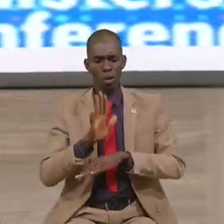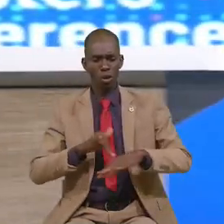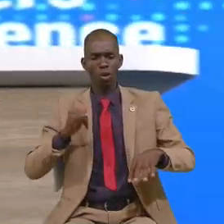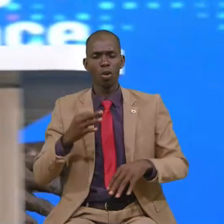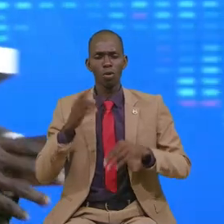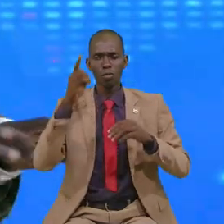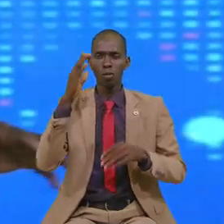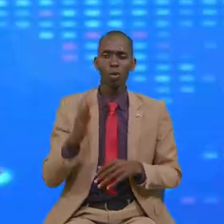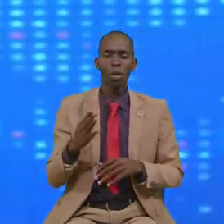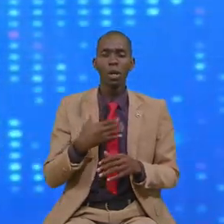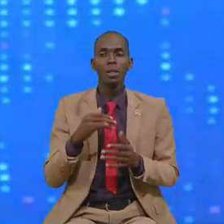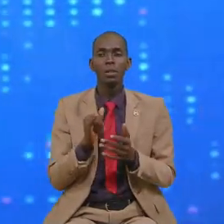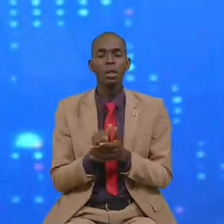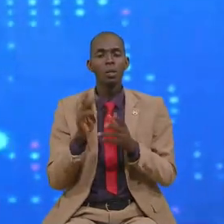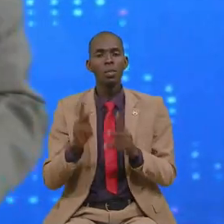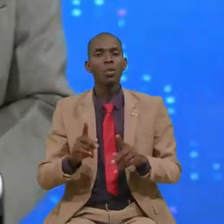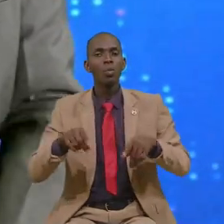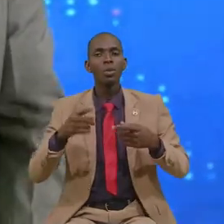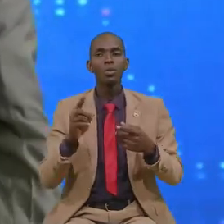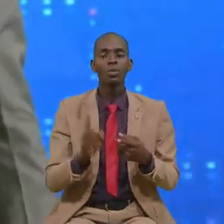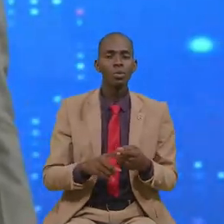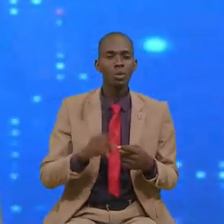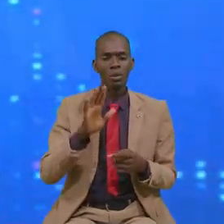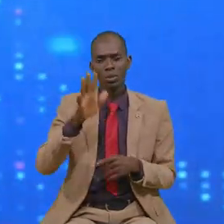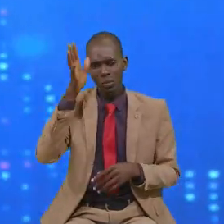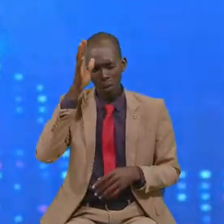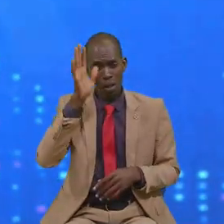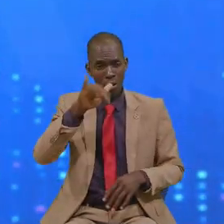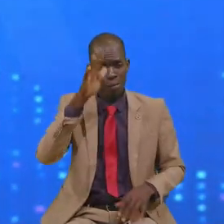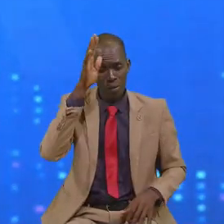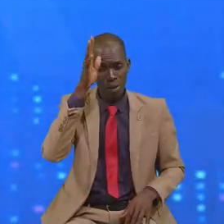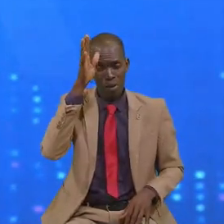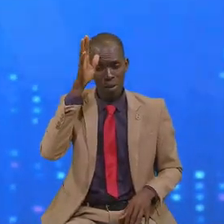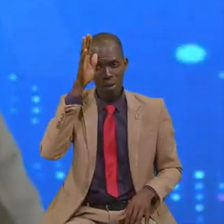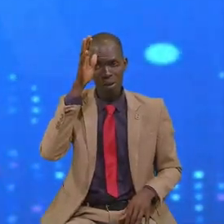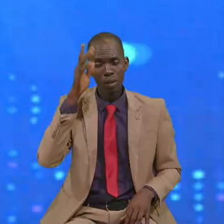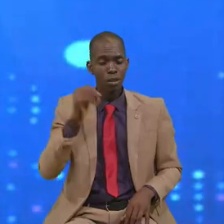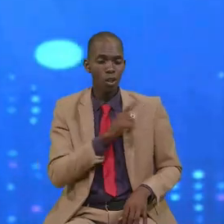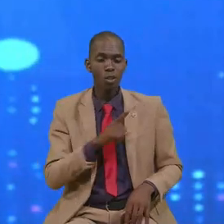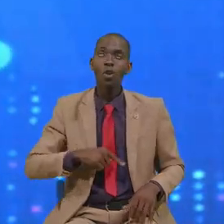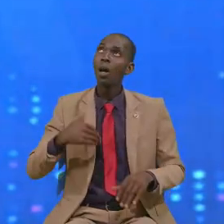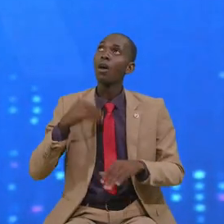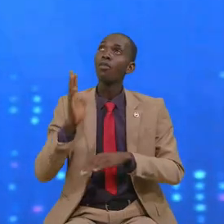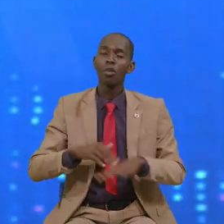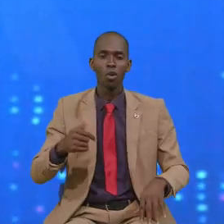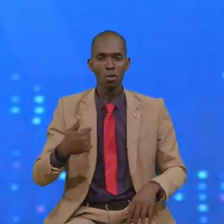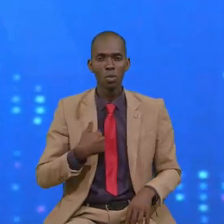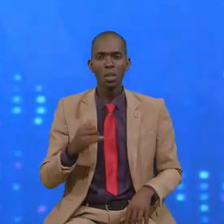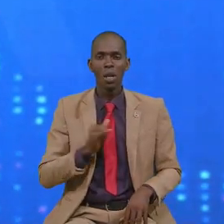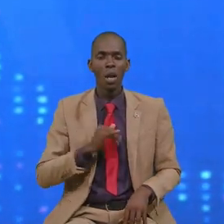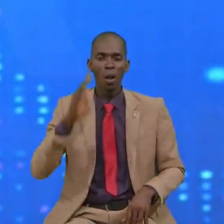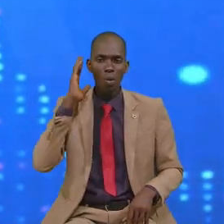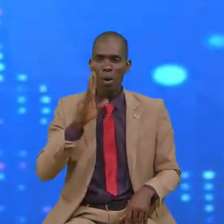went to his his father, and he said, "Daddy, Daddy, the Lord called me. I'm going to be